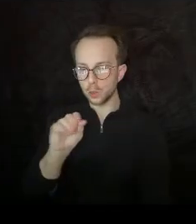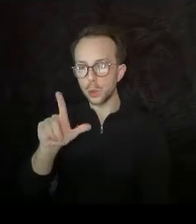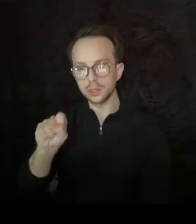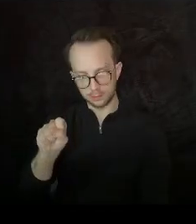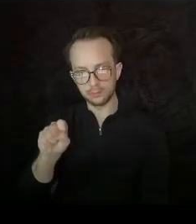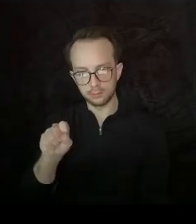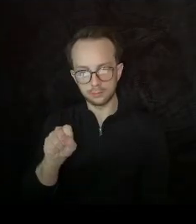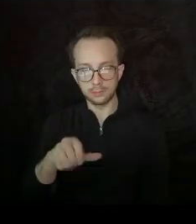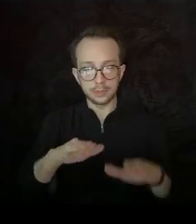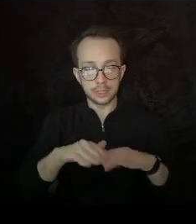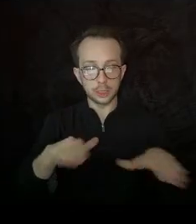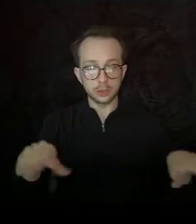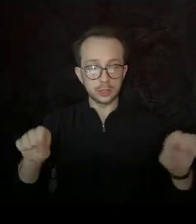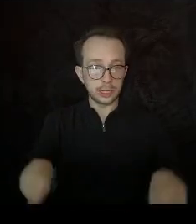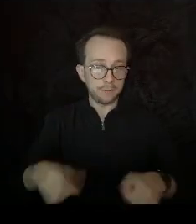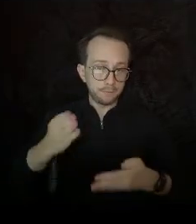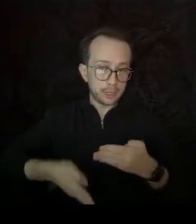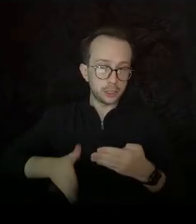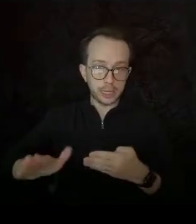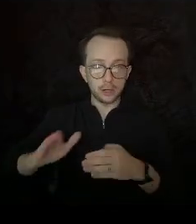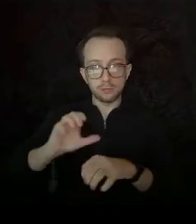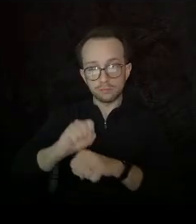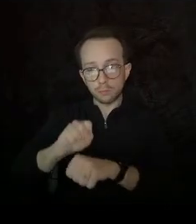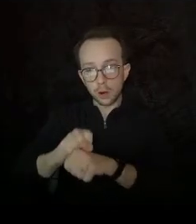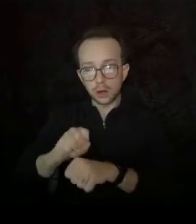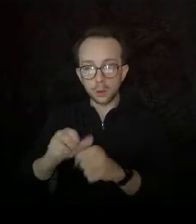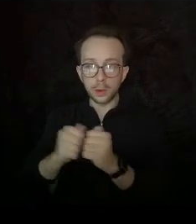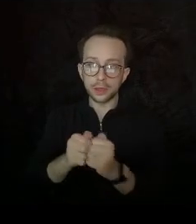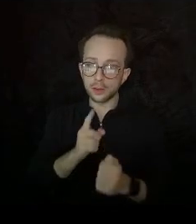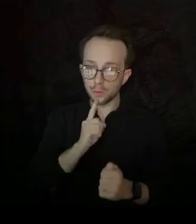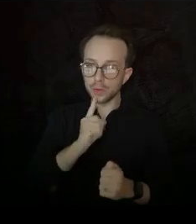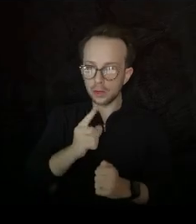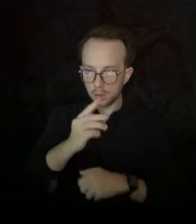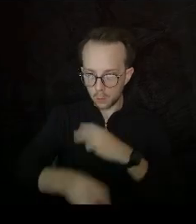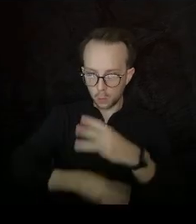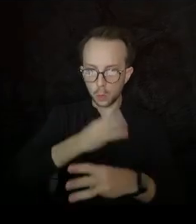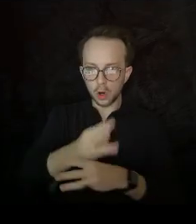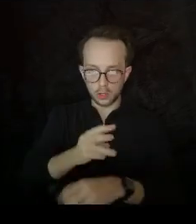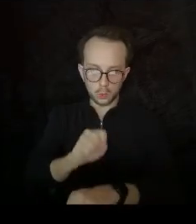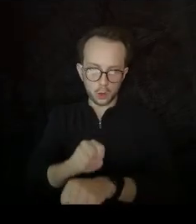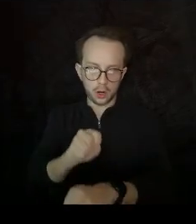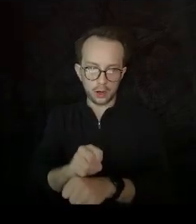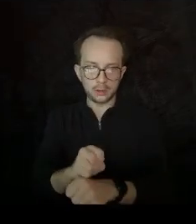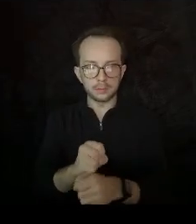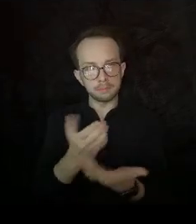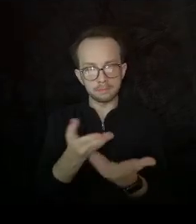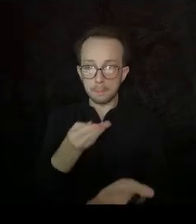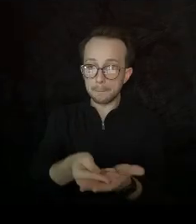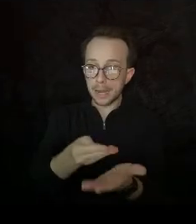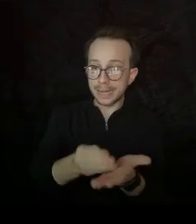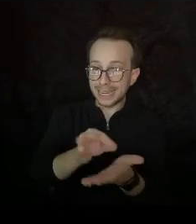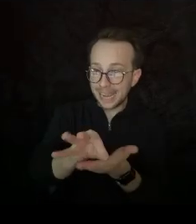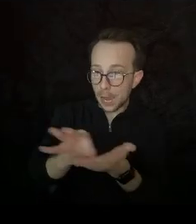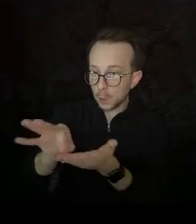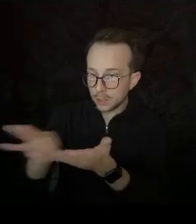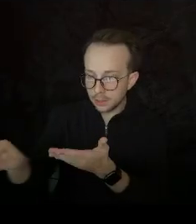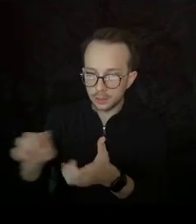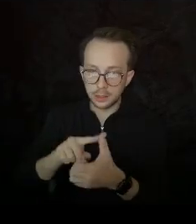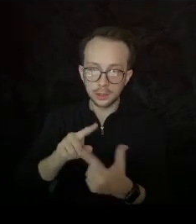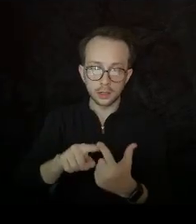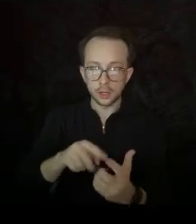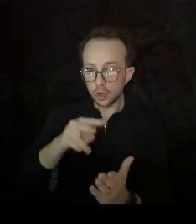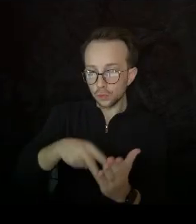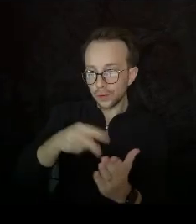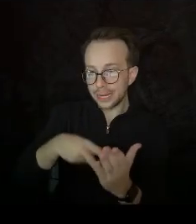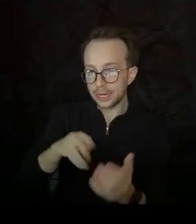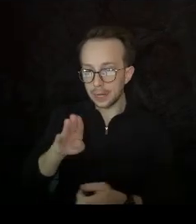also complete their schoolwork by doing real-world tasks, such as counting money, reading a bus schedule,